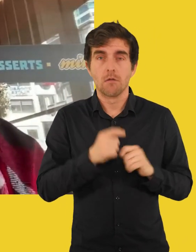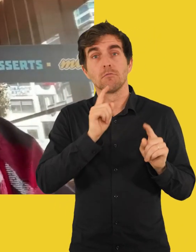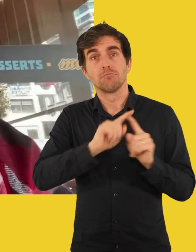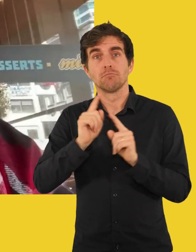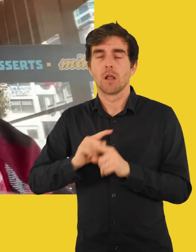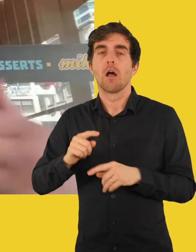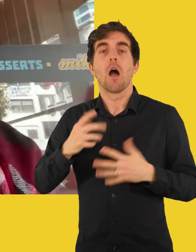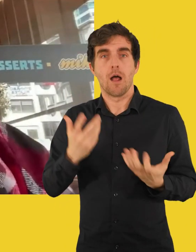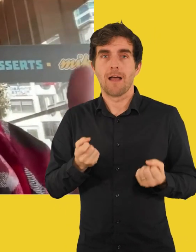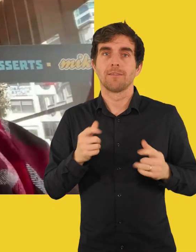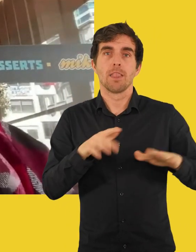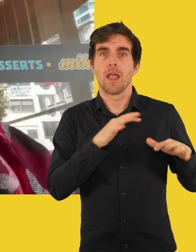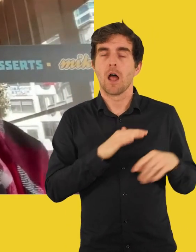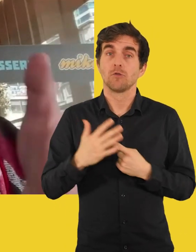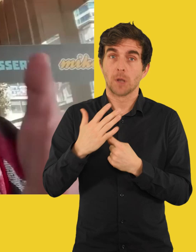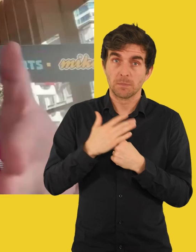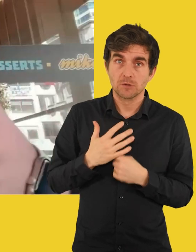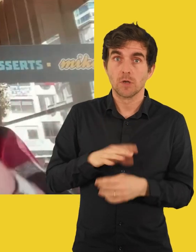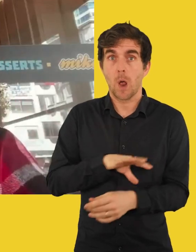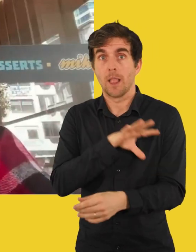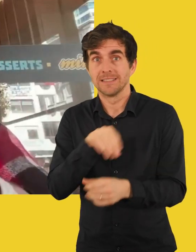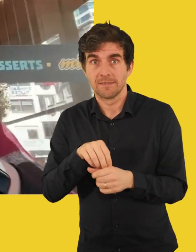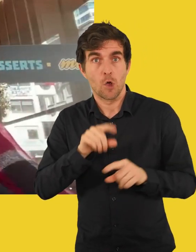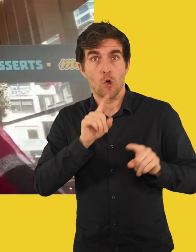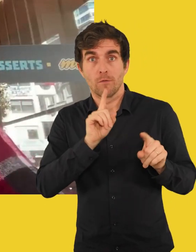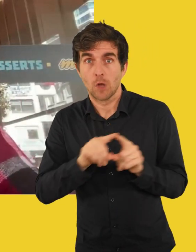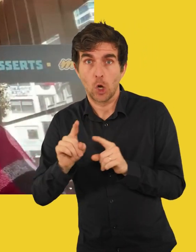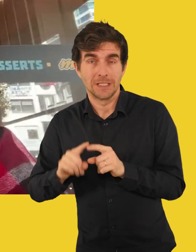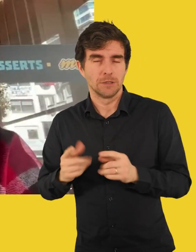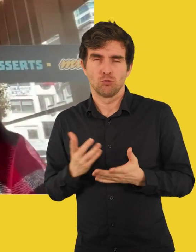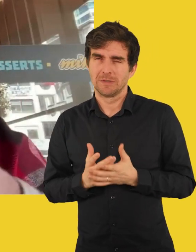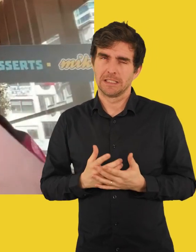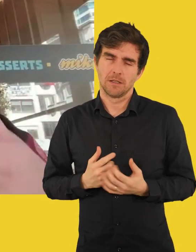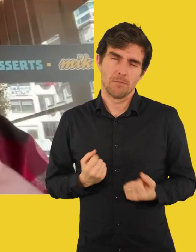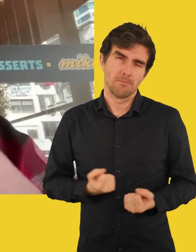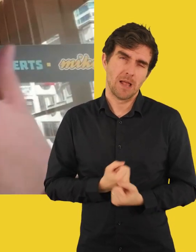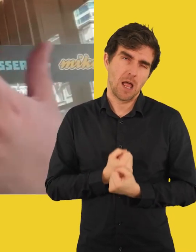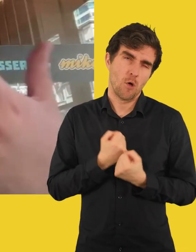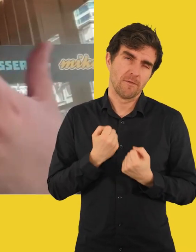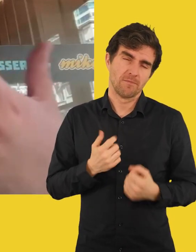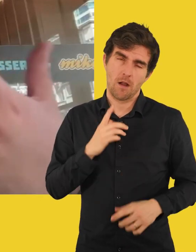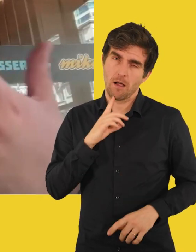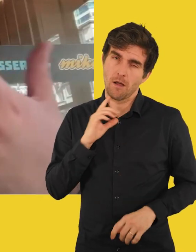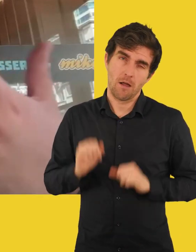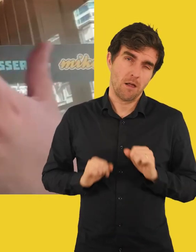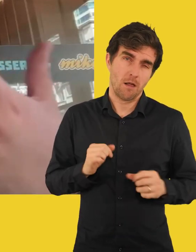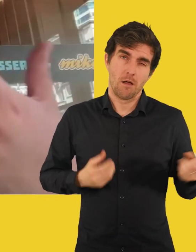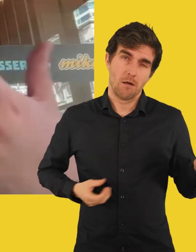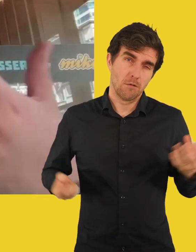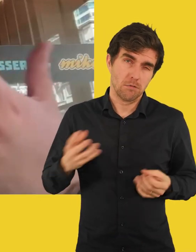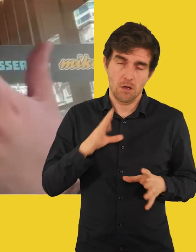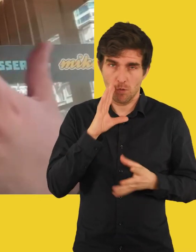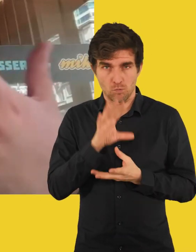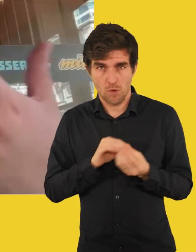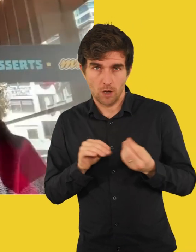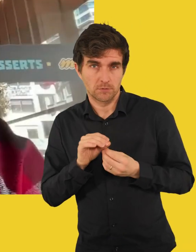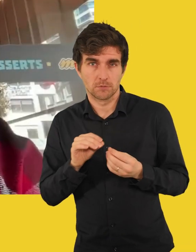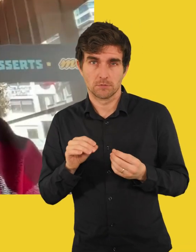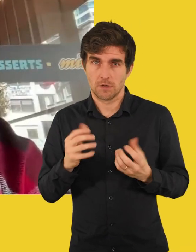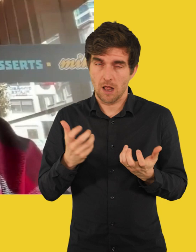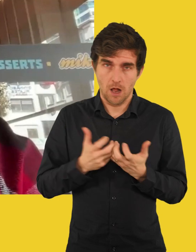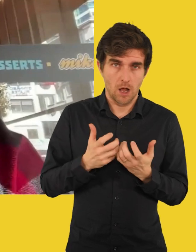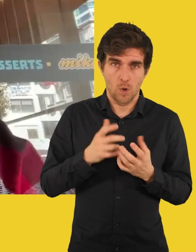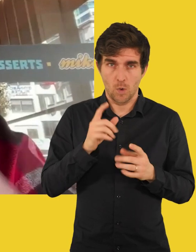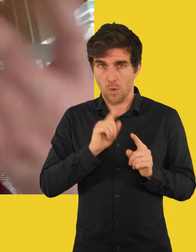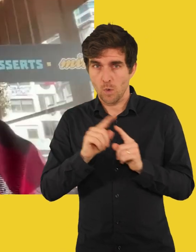sector. In the other hand, discrimination, inclusivity, diversity, and alongside powerful local voices,